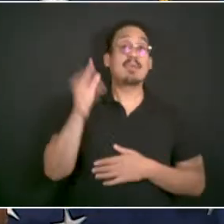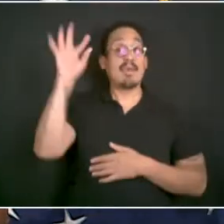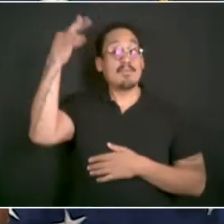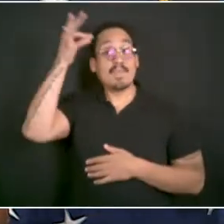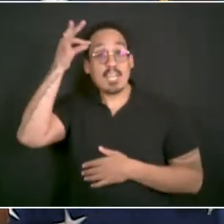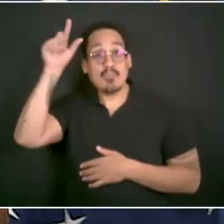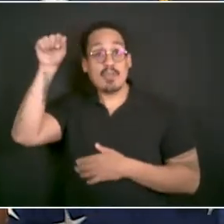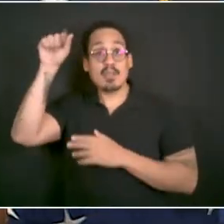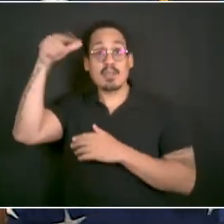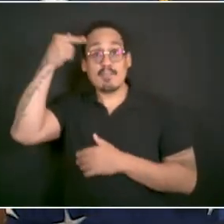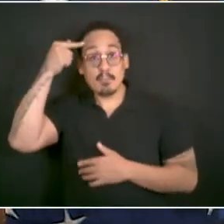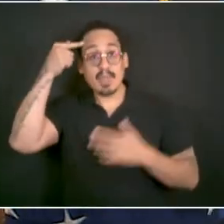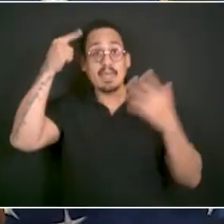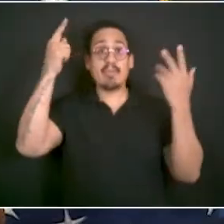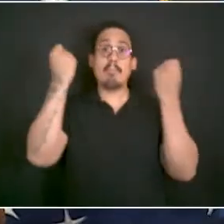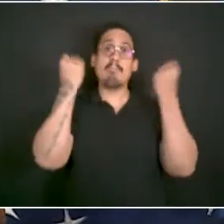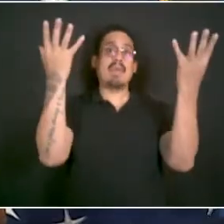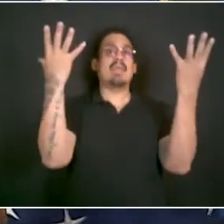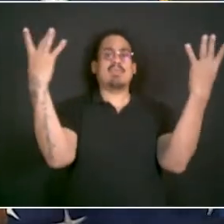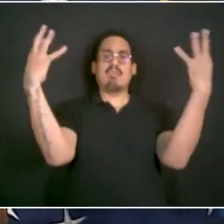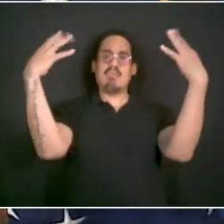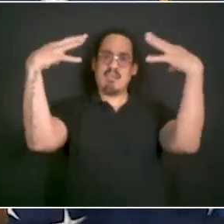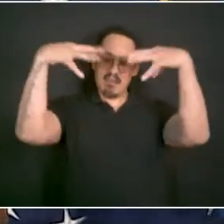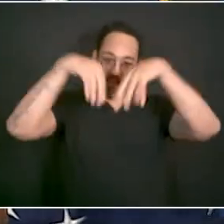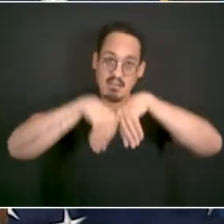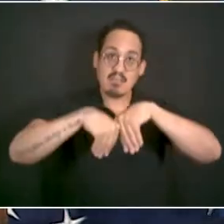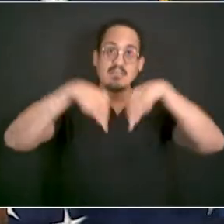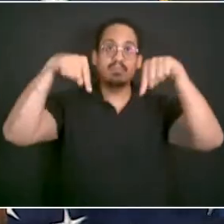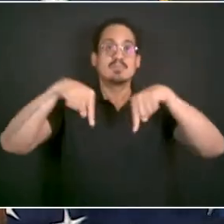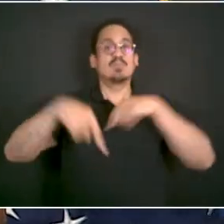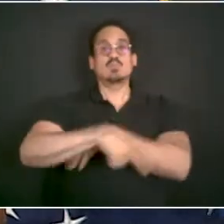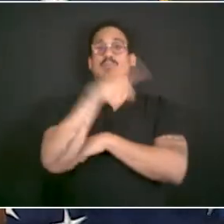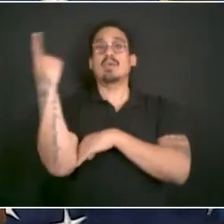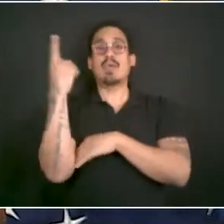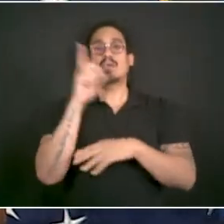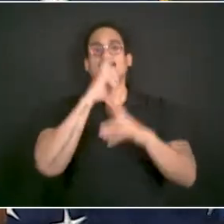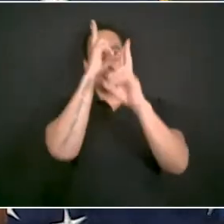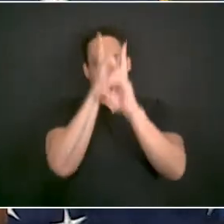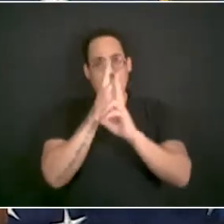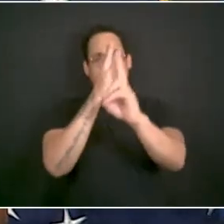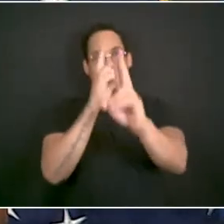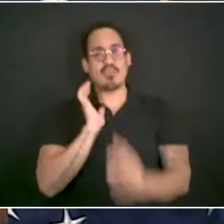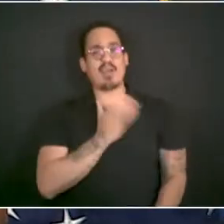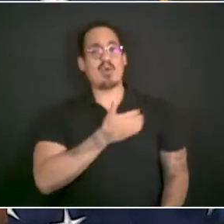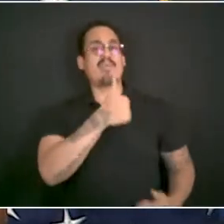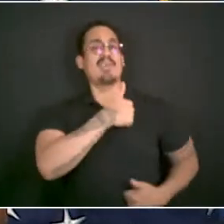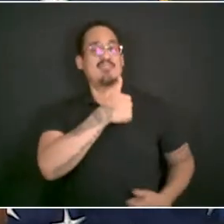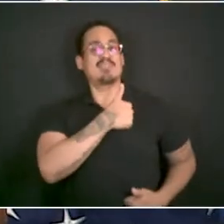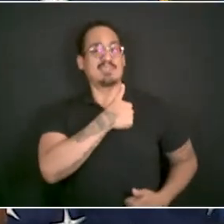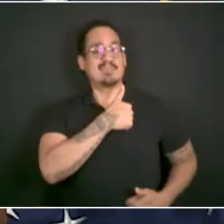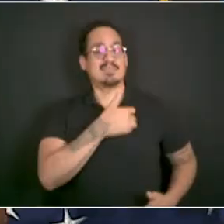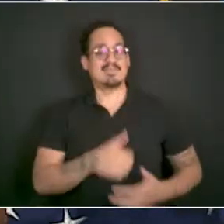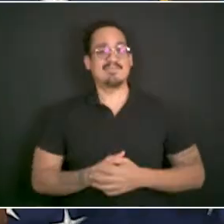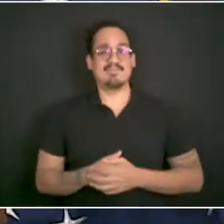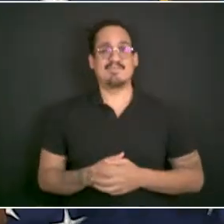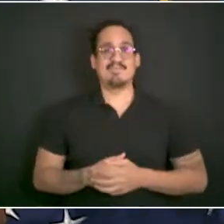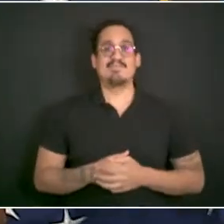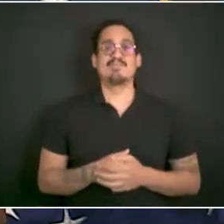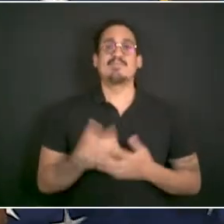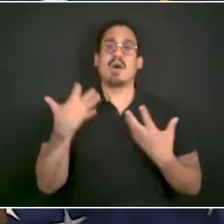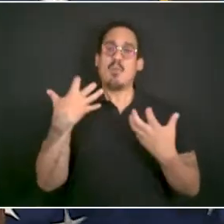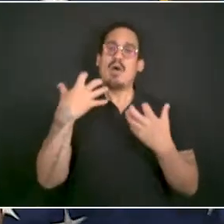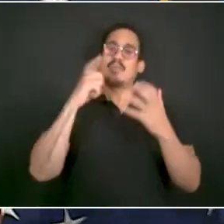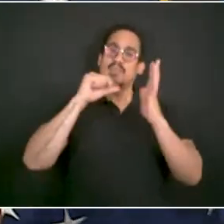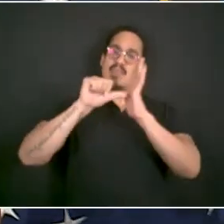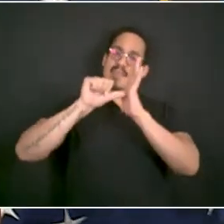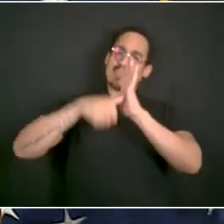service members and honoring them today. I want to read one other thing to level set so we all understand what this is about, why we're here. This is from